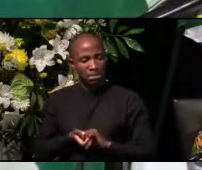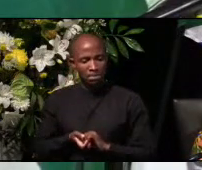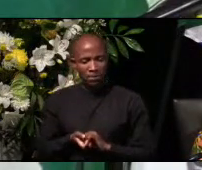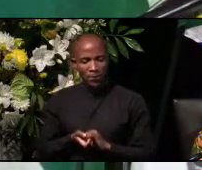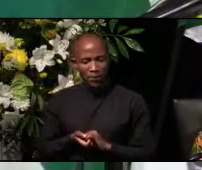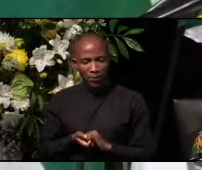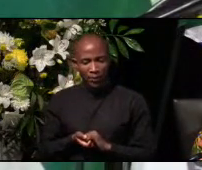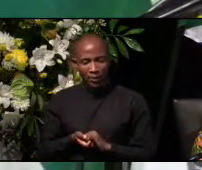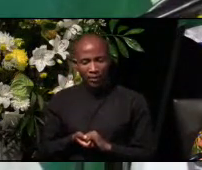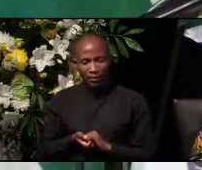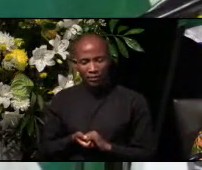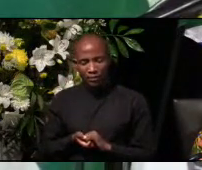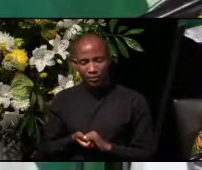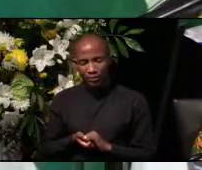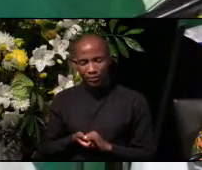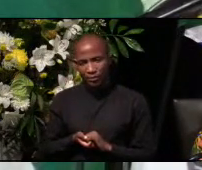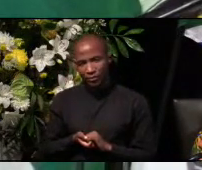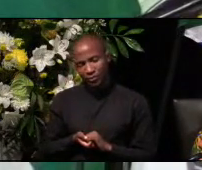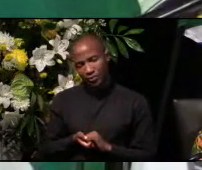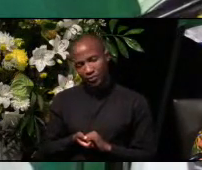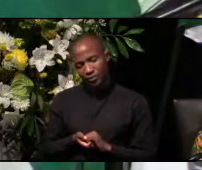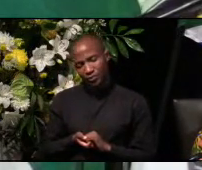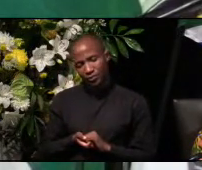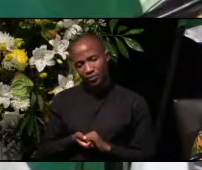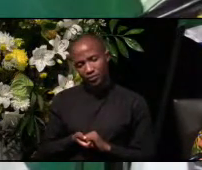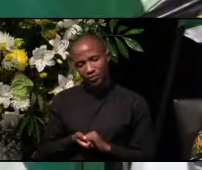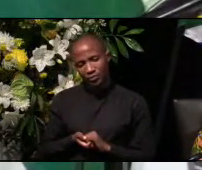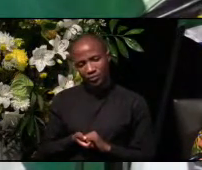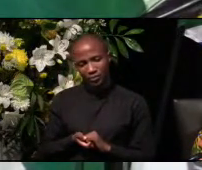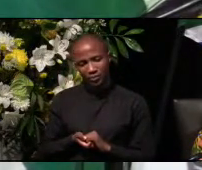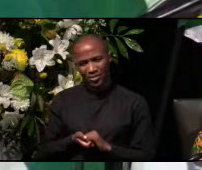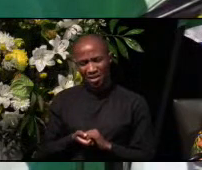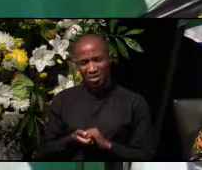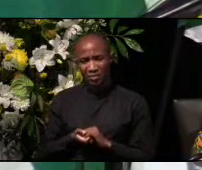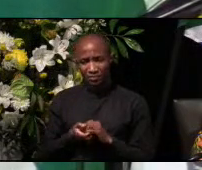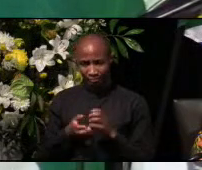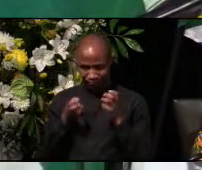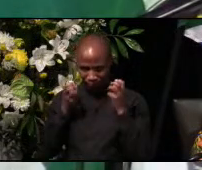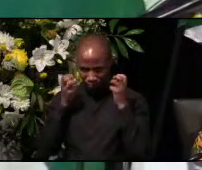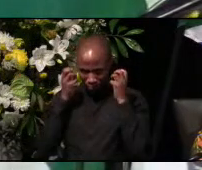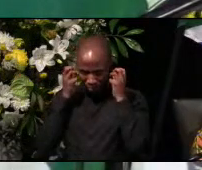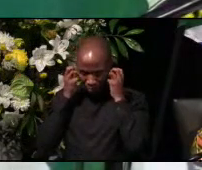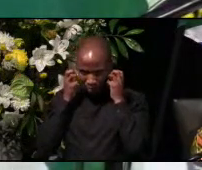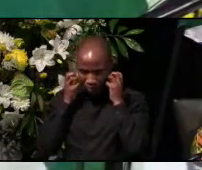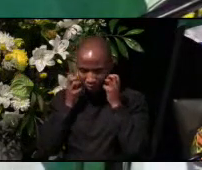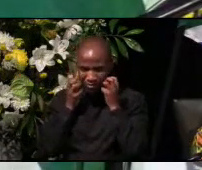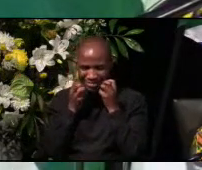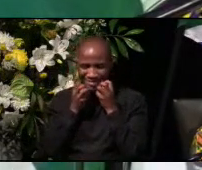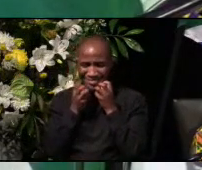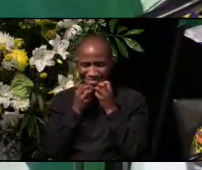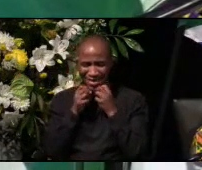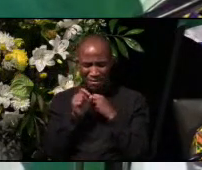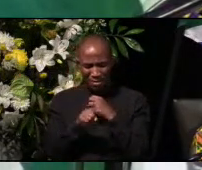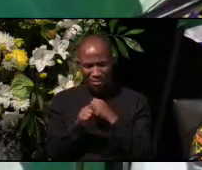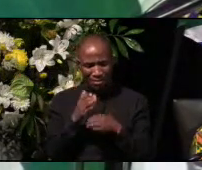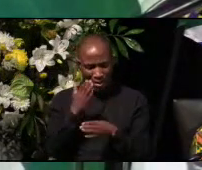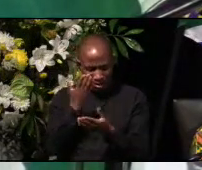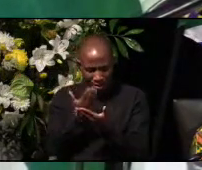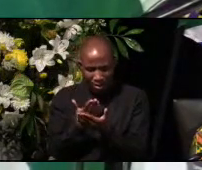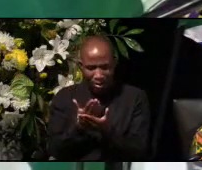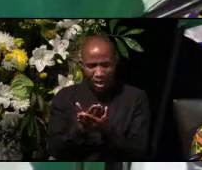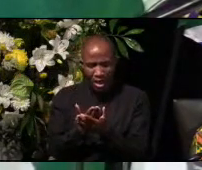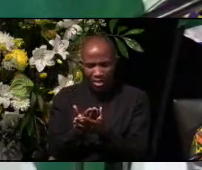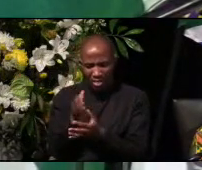we are bringing back Moses Cortana to where he belongs joining the Communist